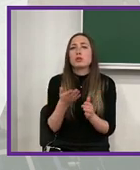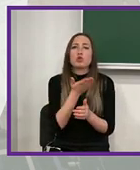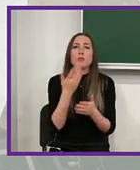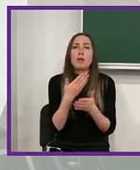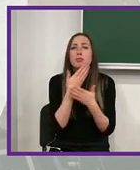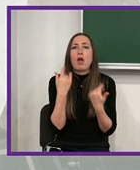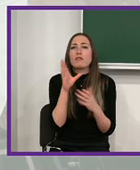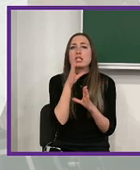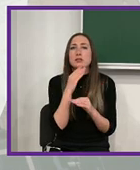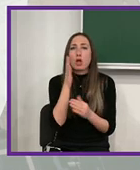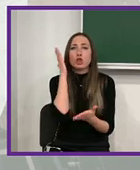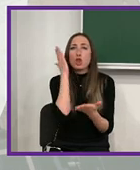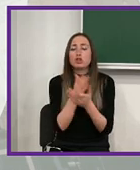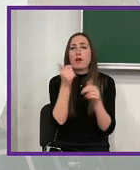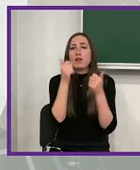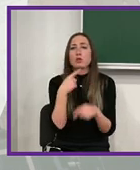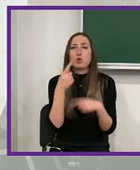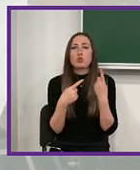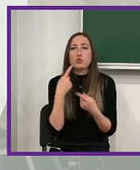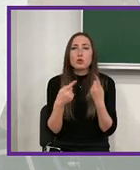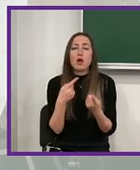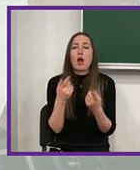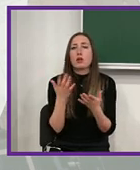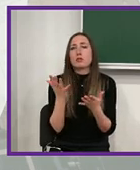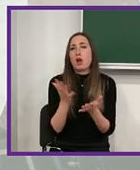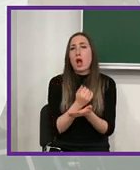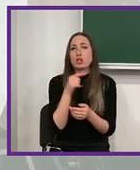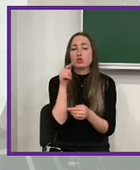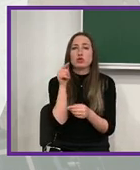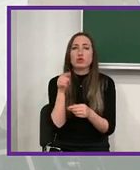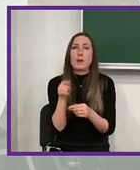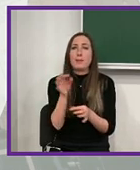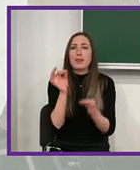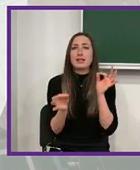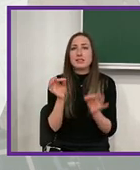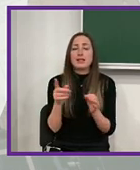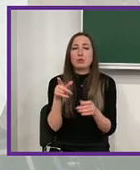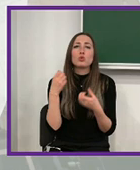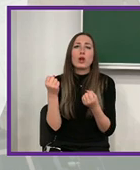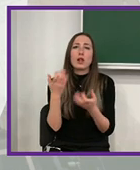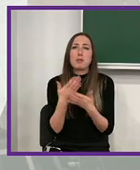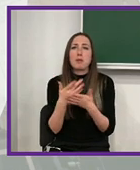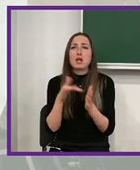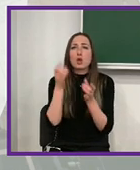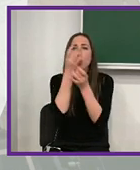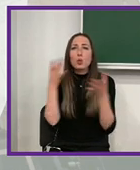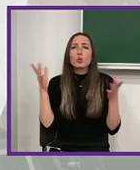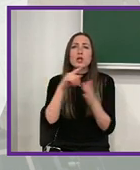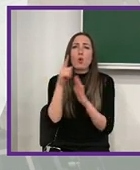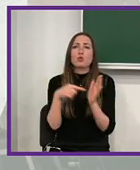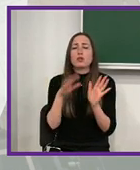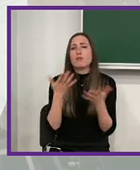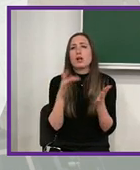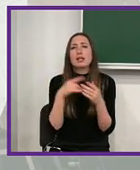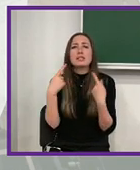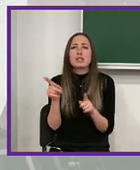directly to the rights holders, be it for cultural issues or for a number of other reasons. And then you kind